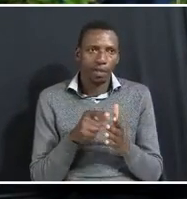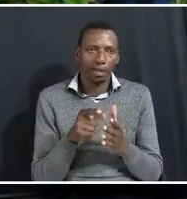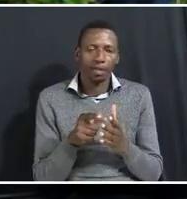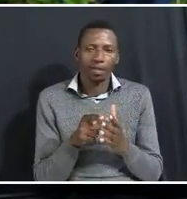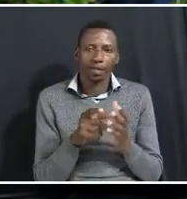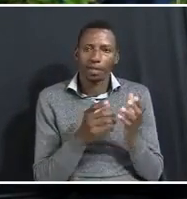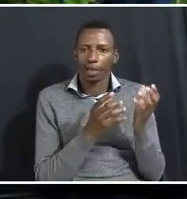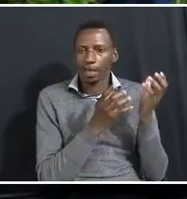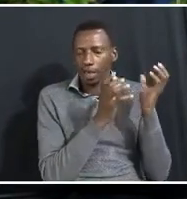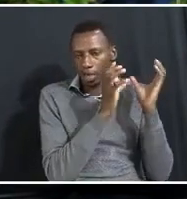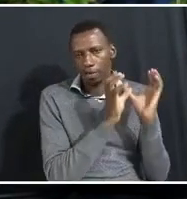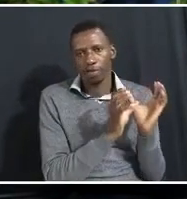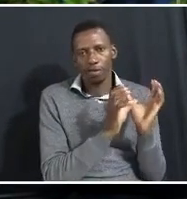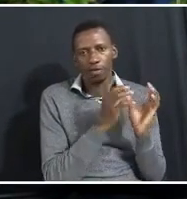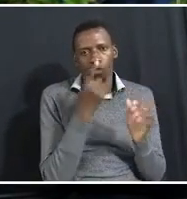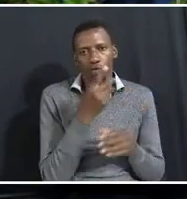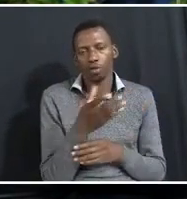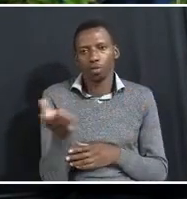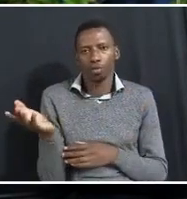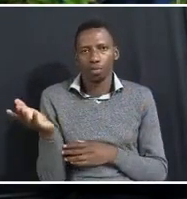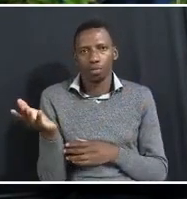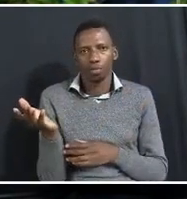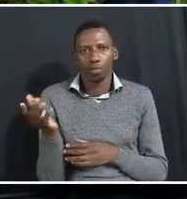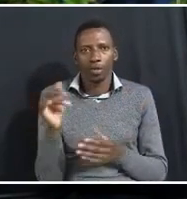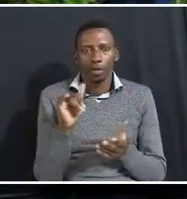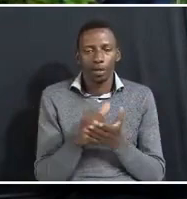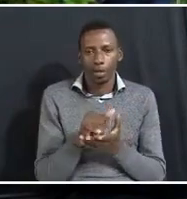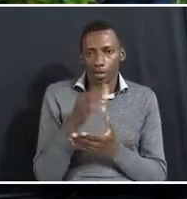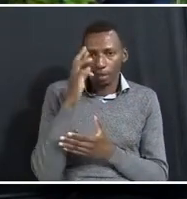actually be overwhelmed. And that is the reason